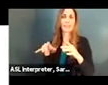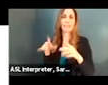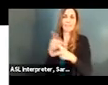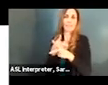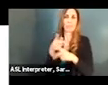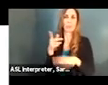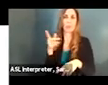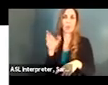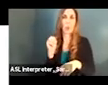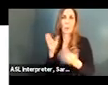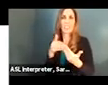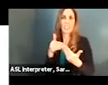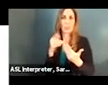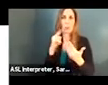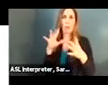easily and can be easily